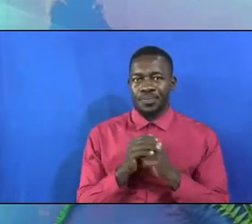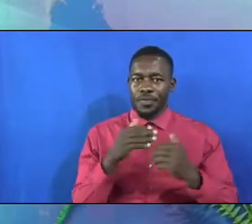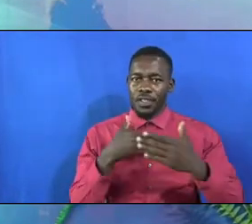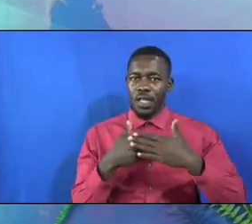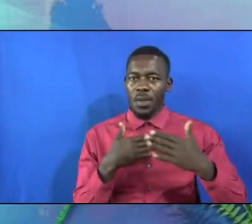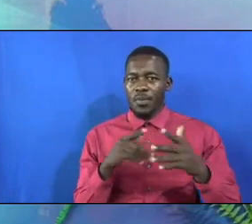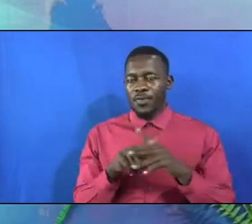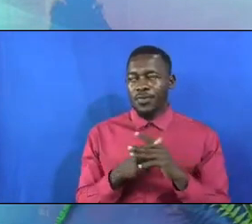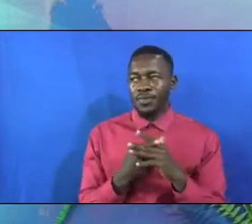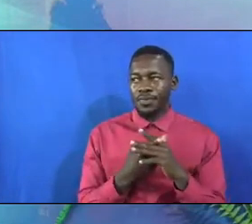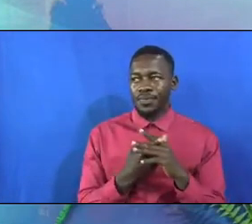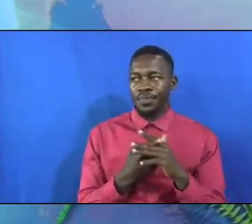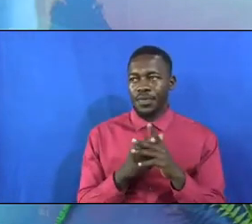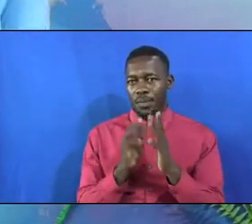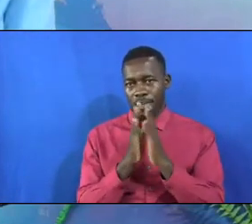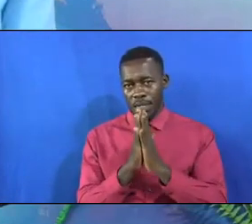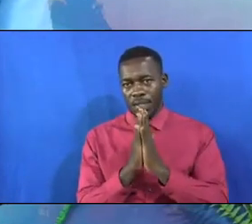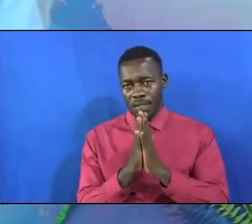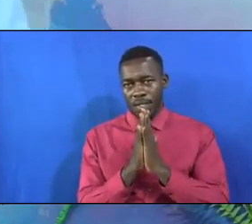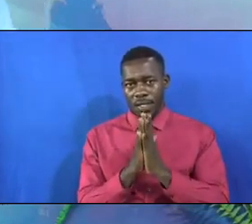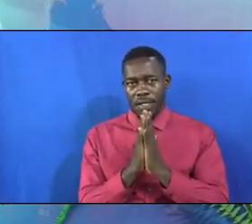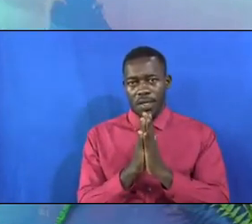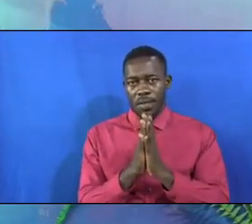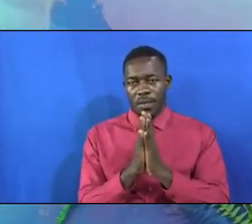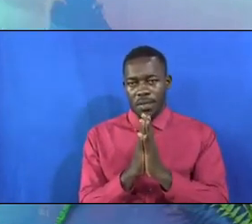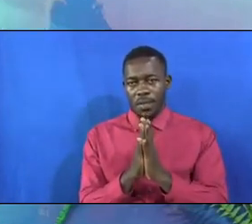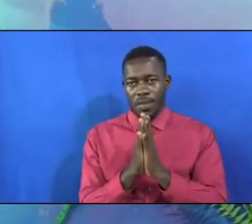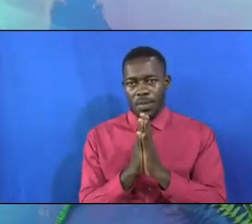Before we start, let us pray.